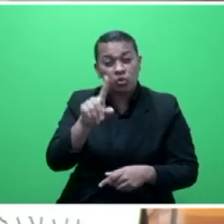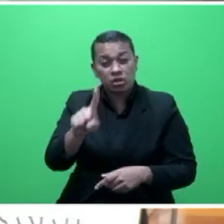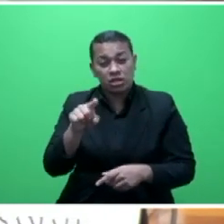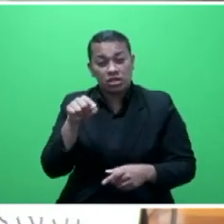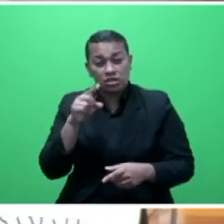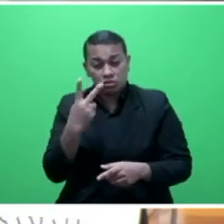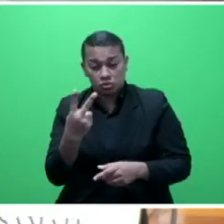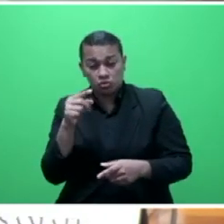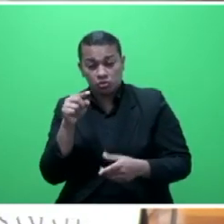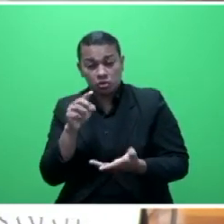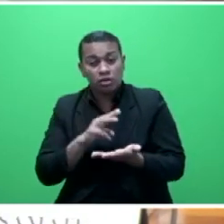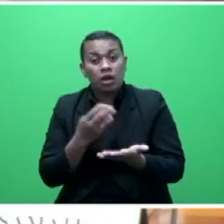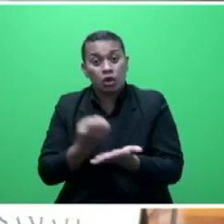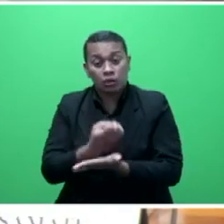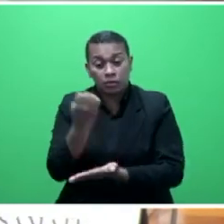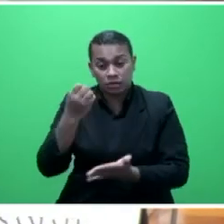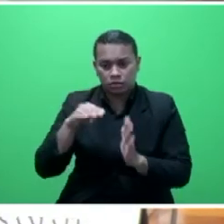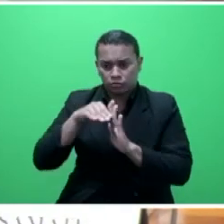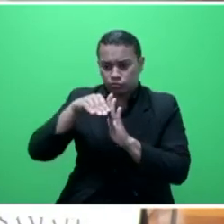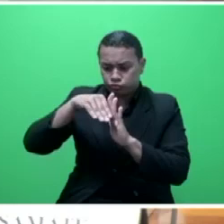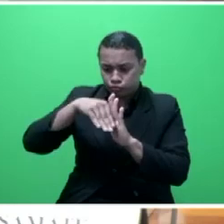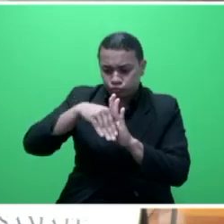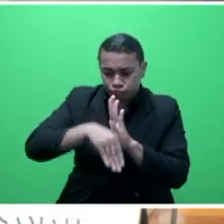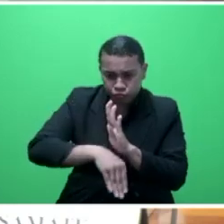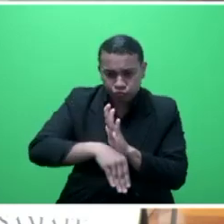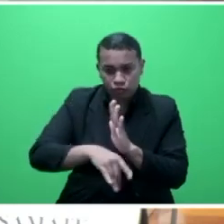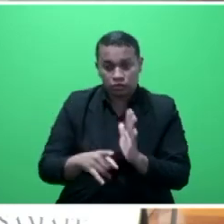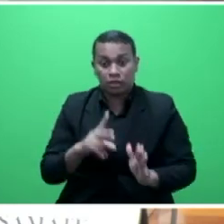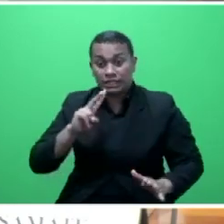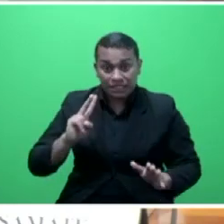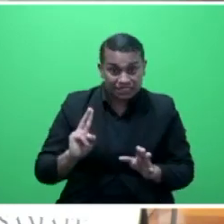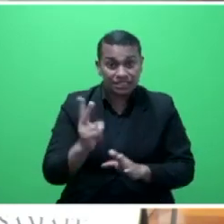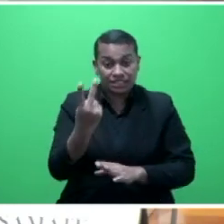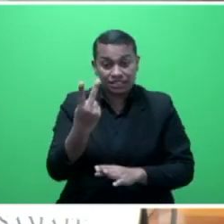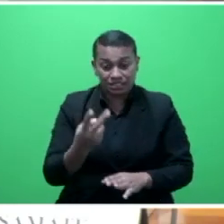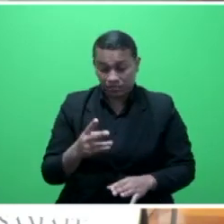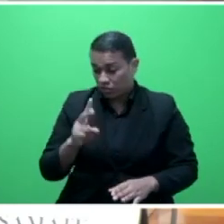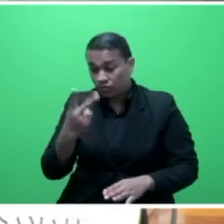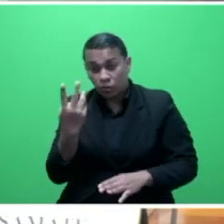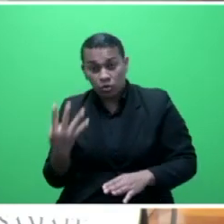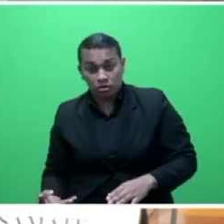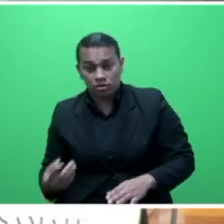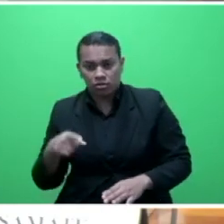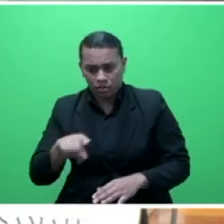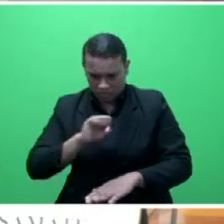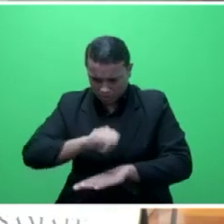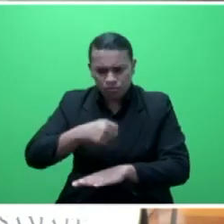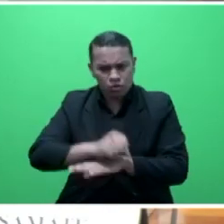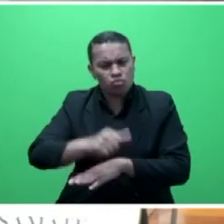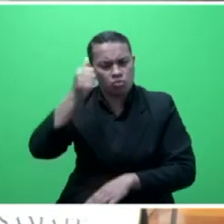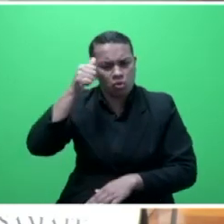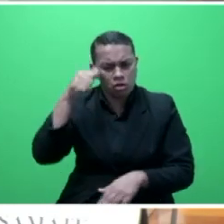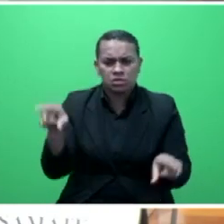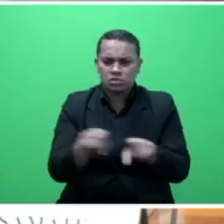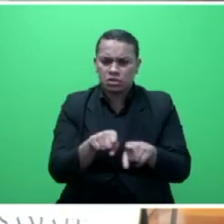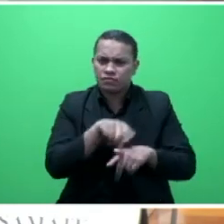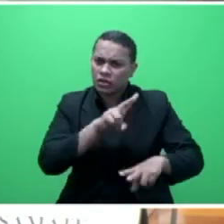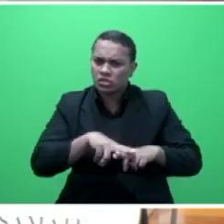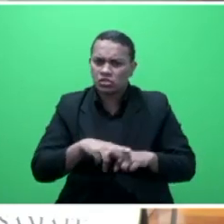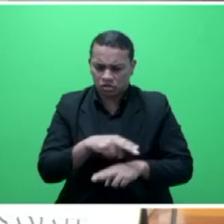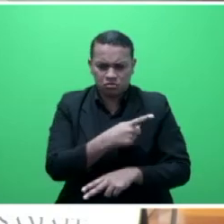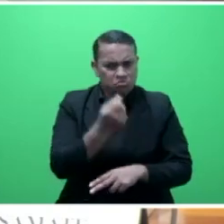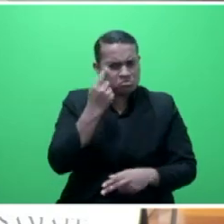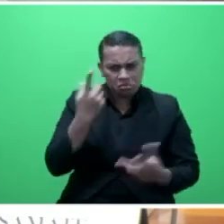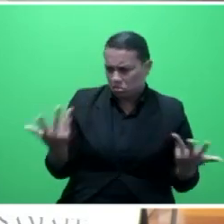41.2% economic contraction in the second quarter, Singapore knows what Fiji knows. The only thing standing between a